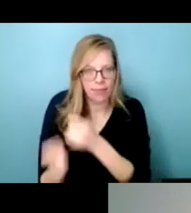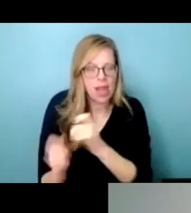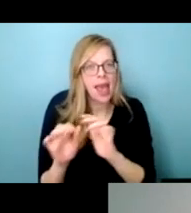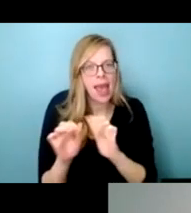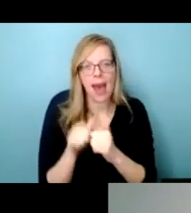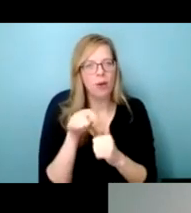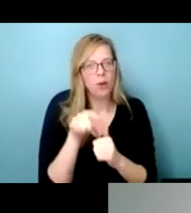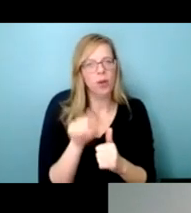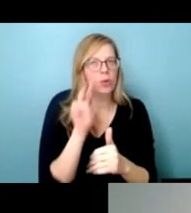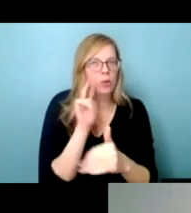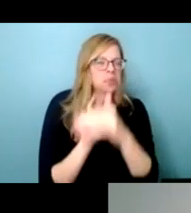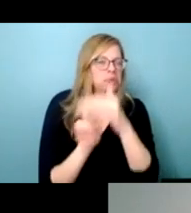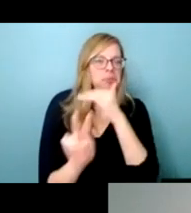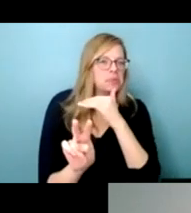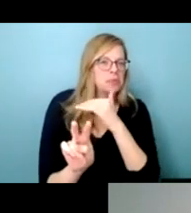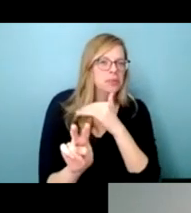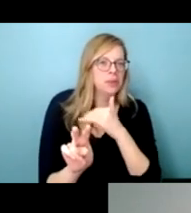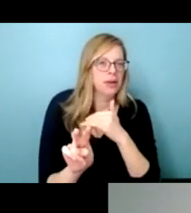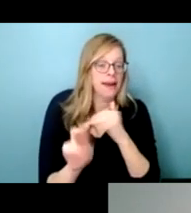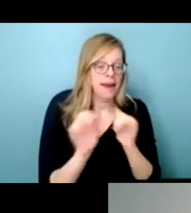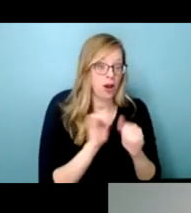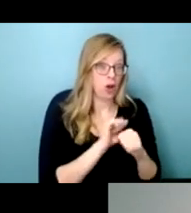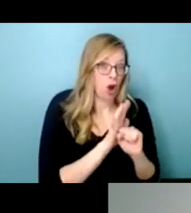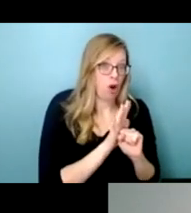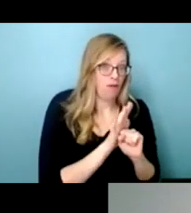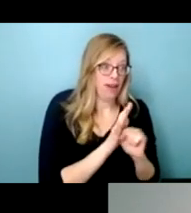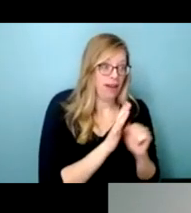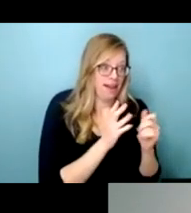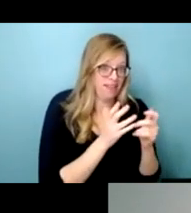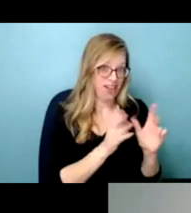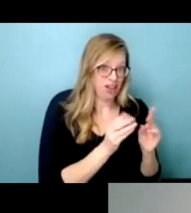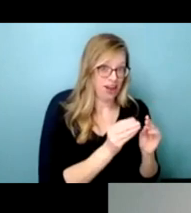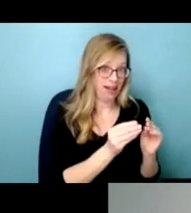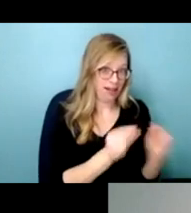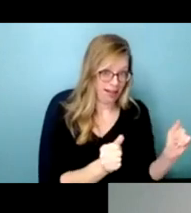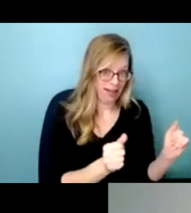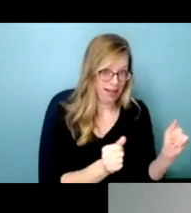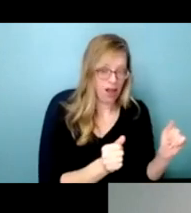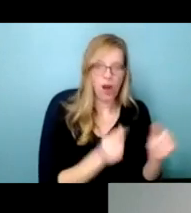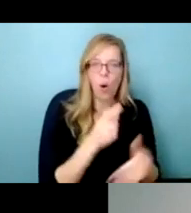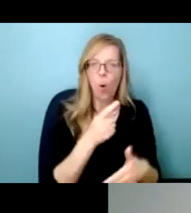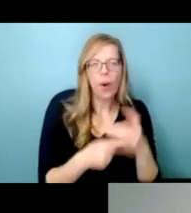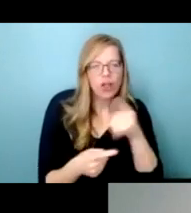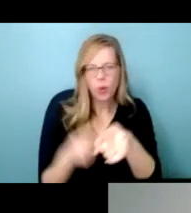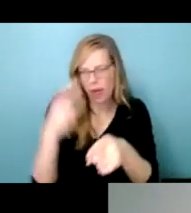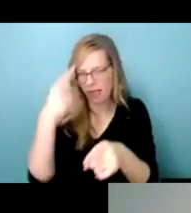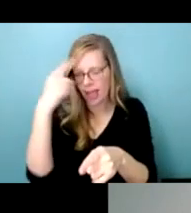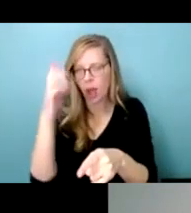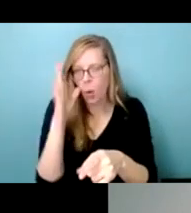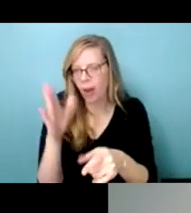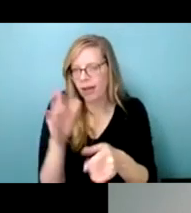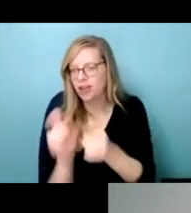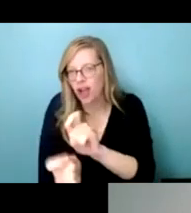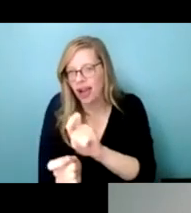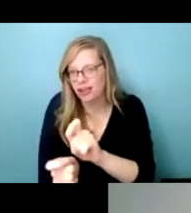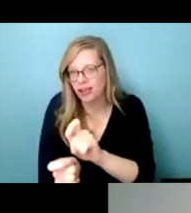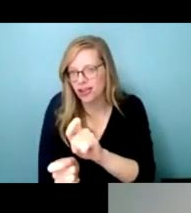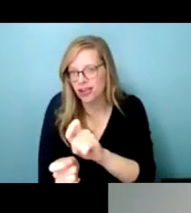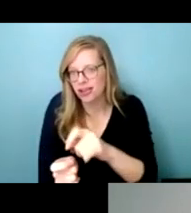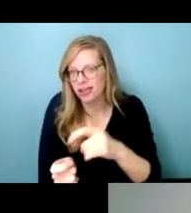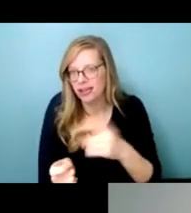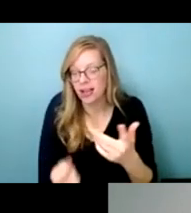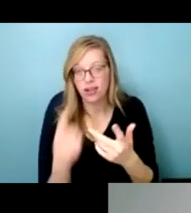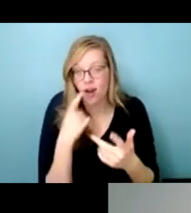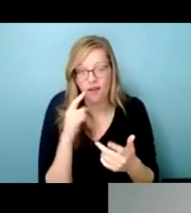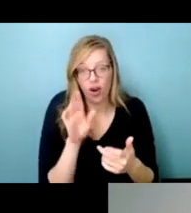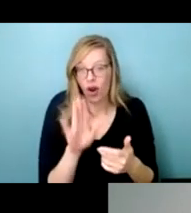foresee post-COVID? Do you foresee any big changes or changes to your upstart in